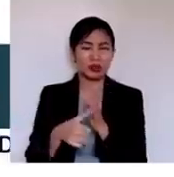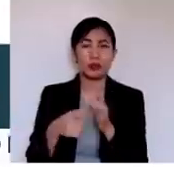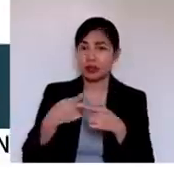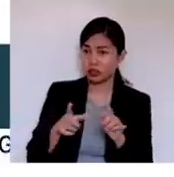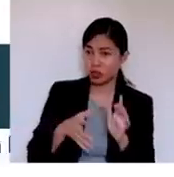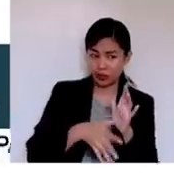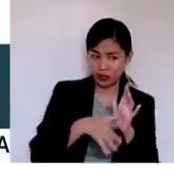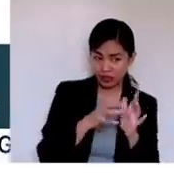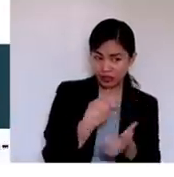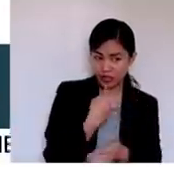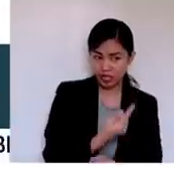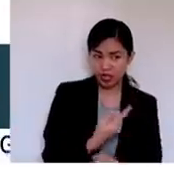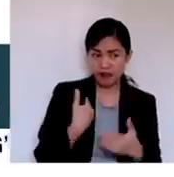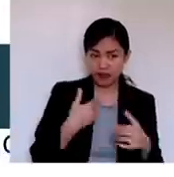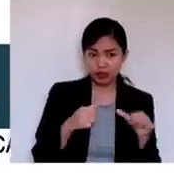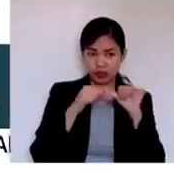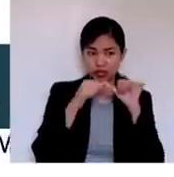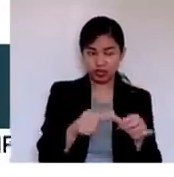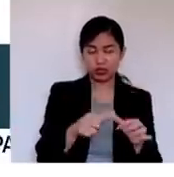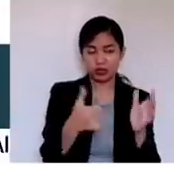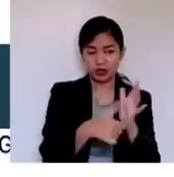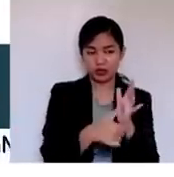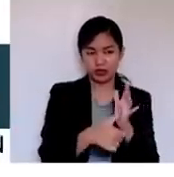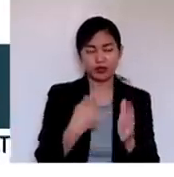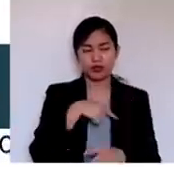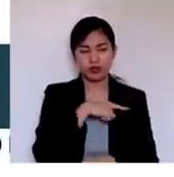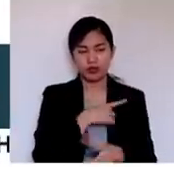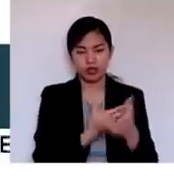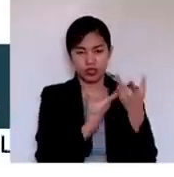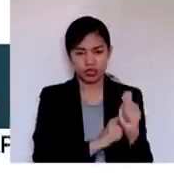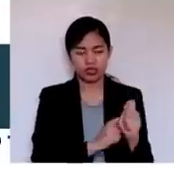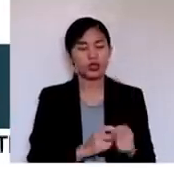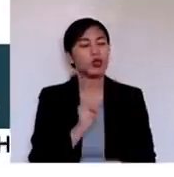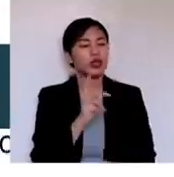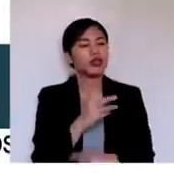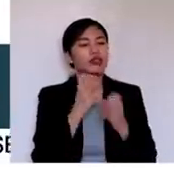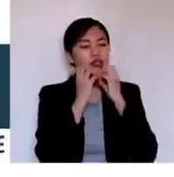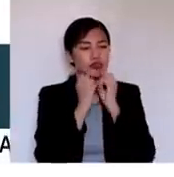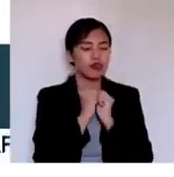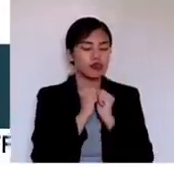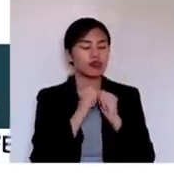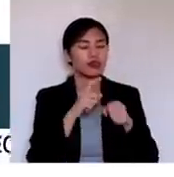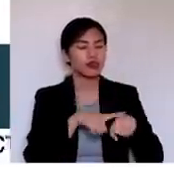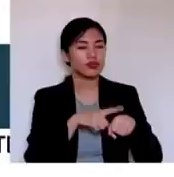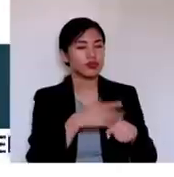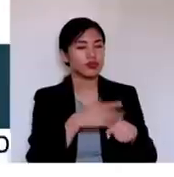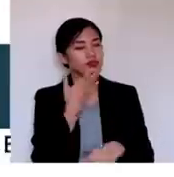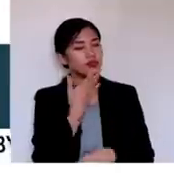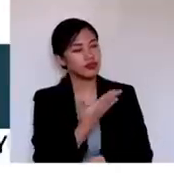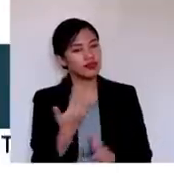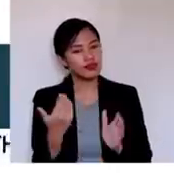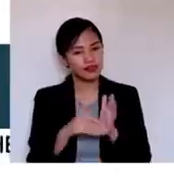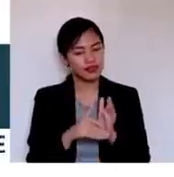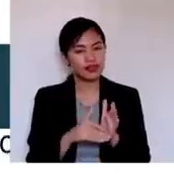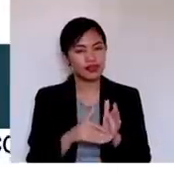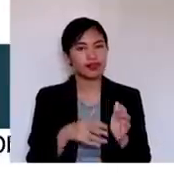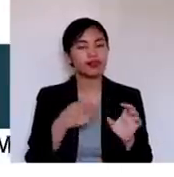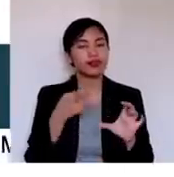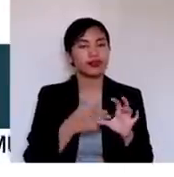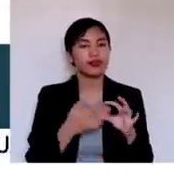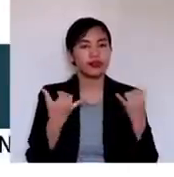going to have to trust the COMELEC on that. We've run out of time, Alan, but thank you again for joining us today. We really appreciate